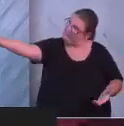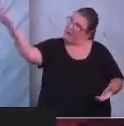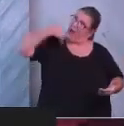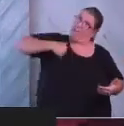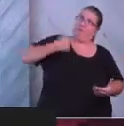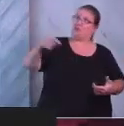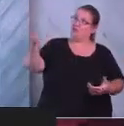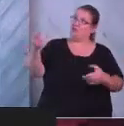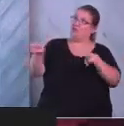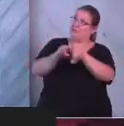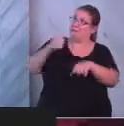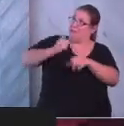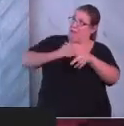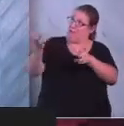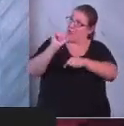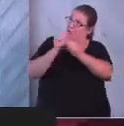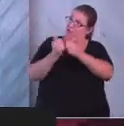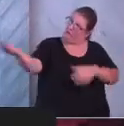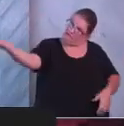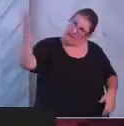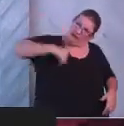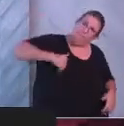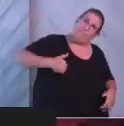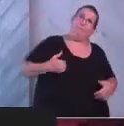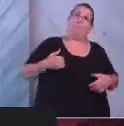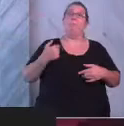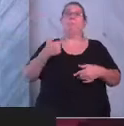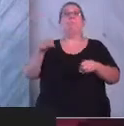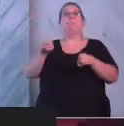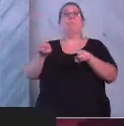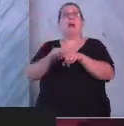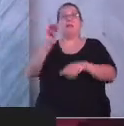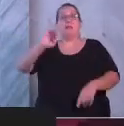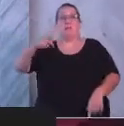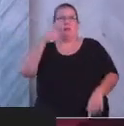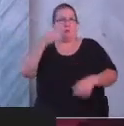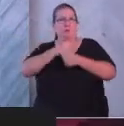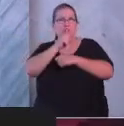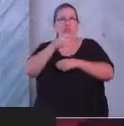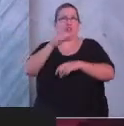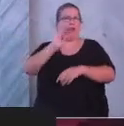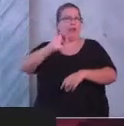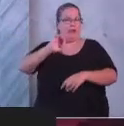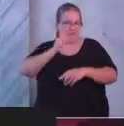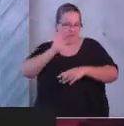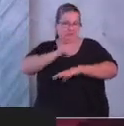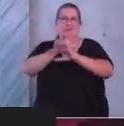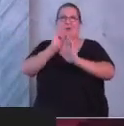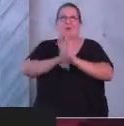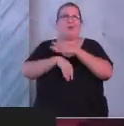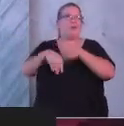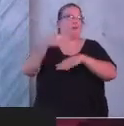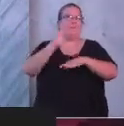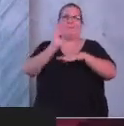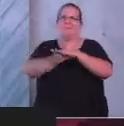and we want to work with you. And as your member of parliament, we're going to make sure that we make programs from a financing, business structuring, business